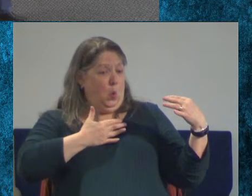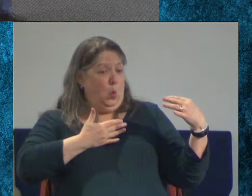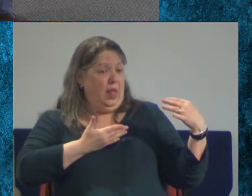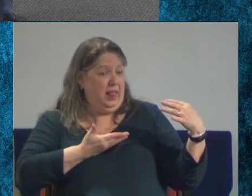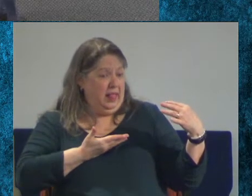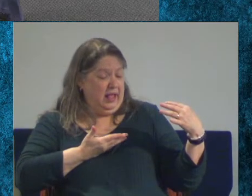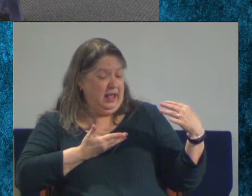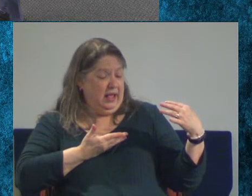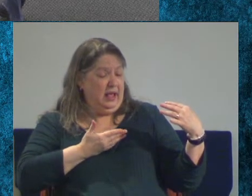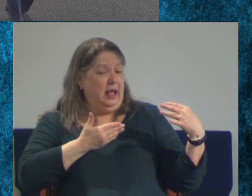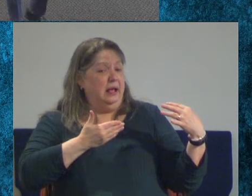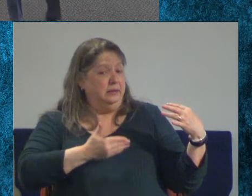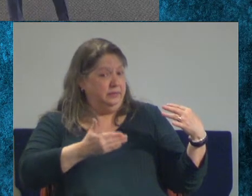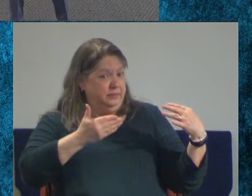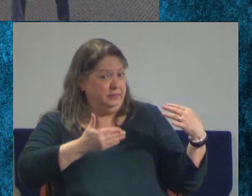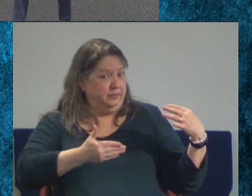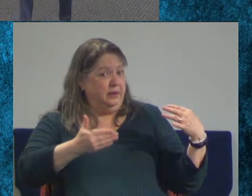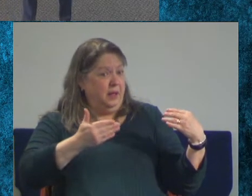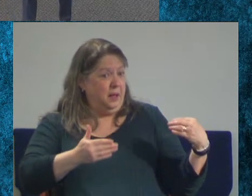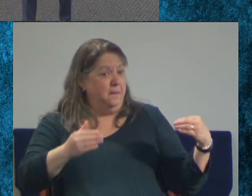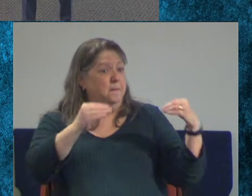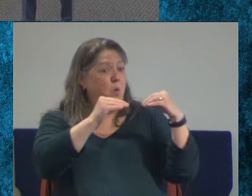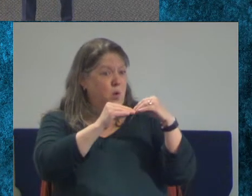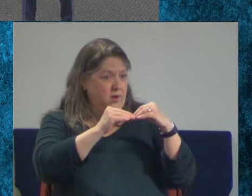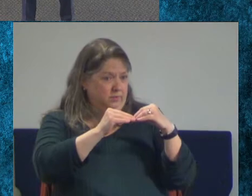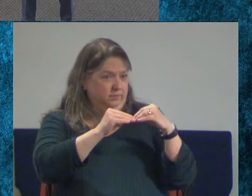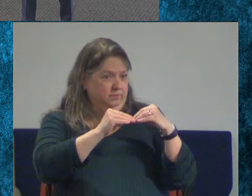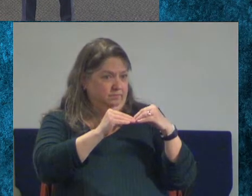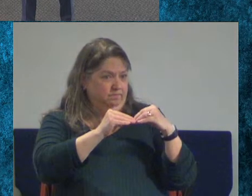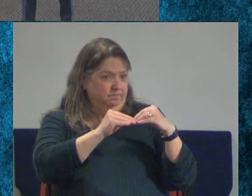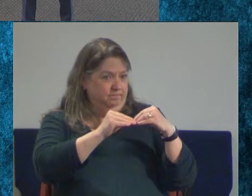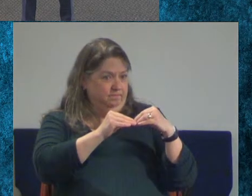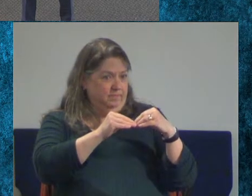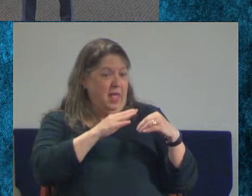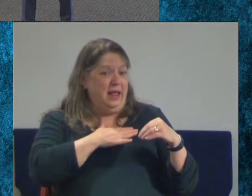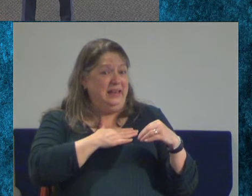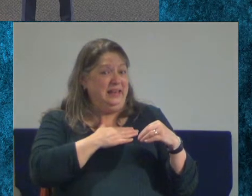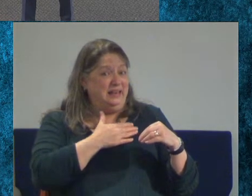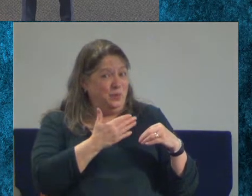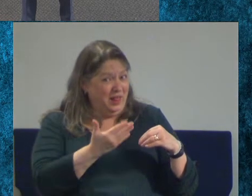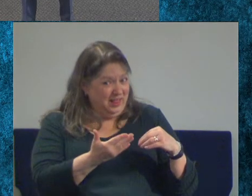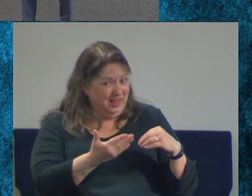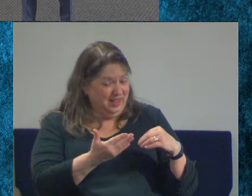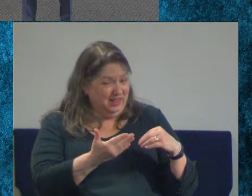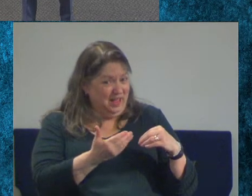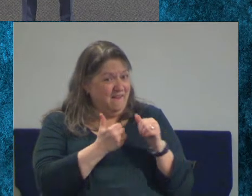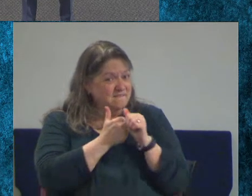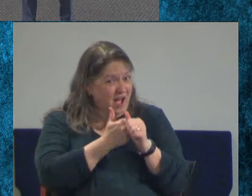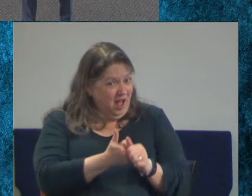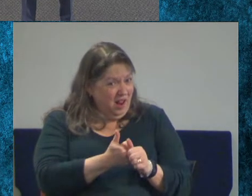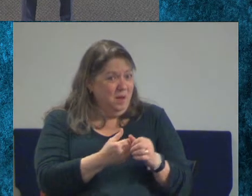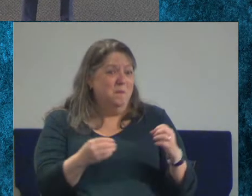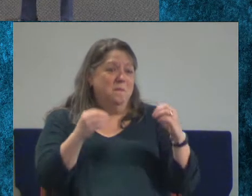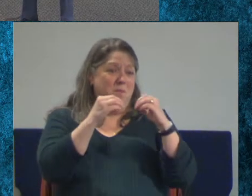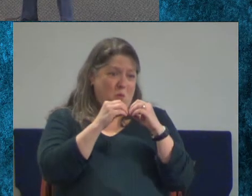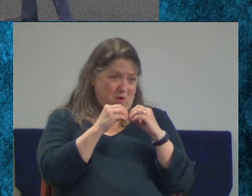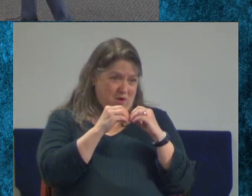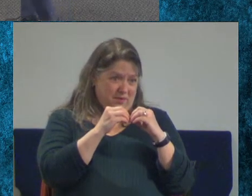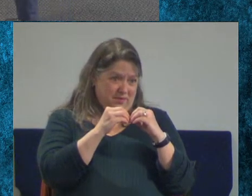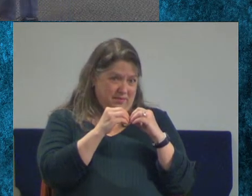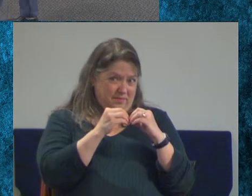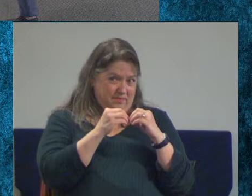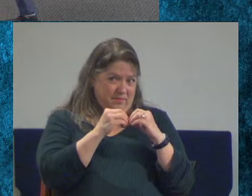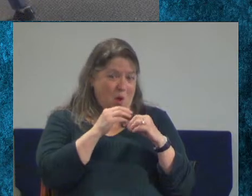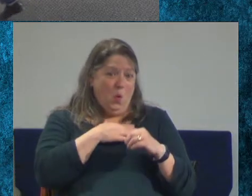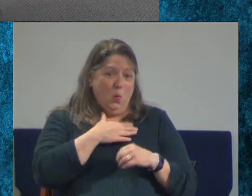see, consistency in our conduct and in our life. There was some unfinished business. See, people are not looking so